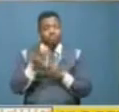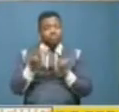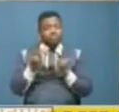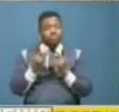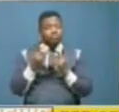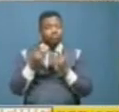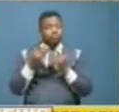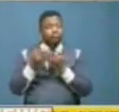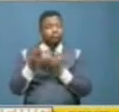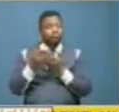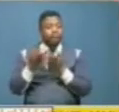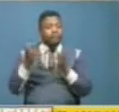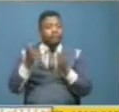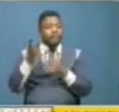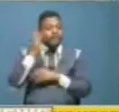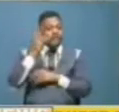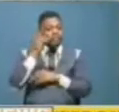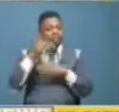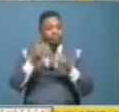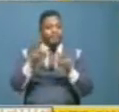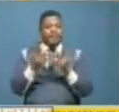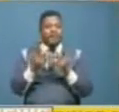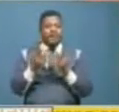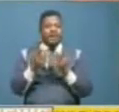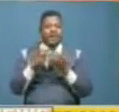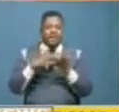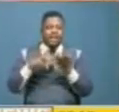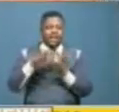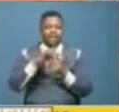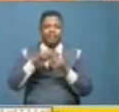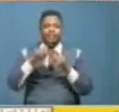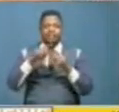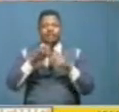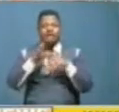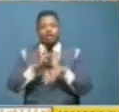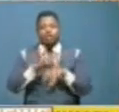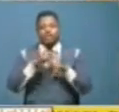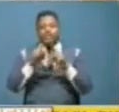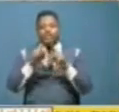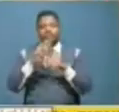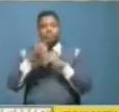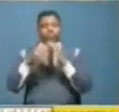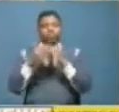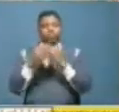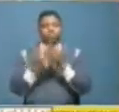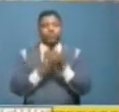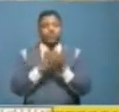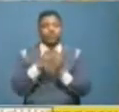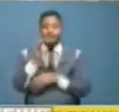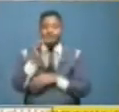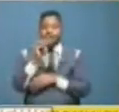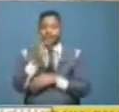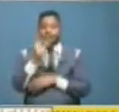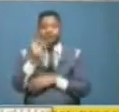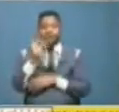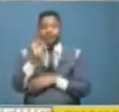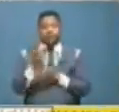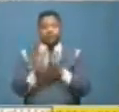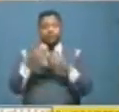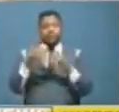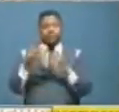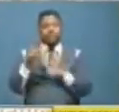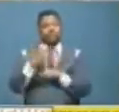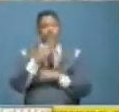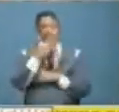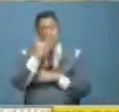is a historic trading post with a mix of cultures from all over Ghana. Mondays and Fridays are market days at